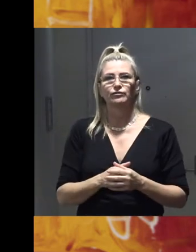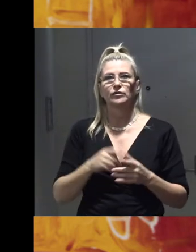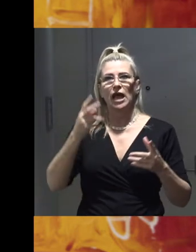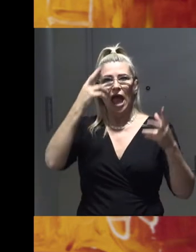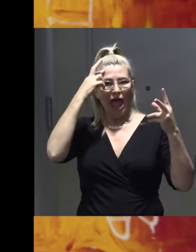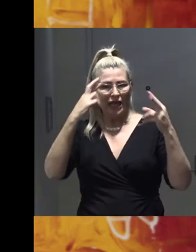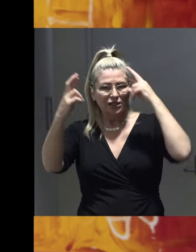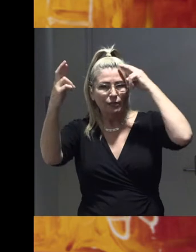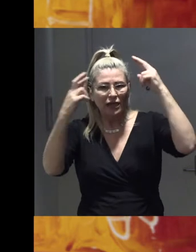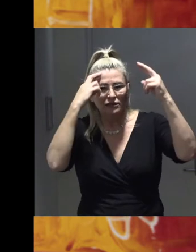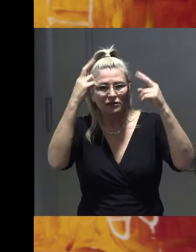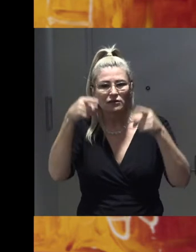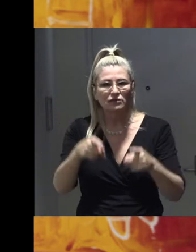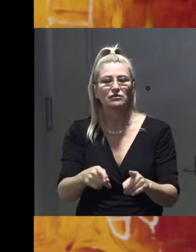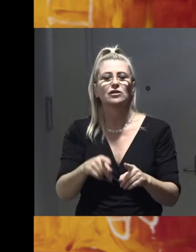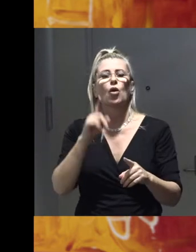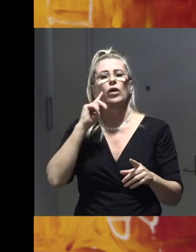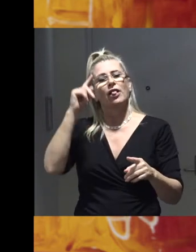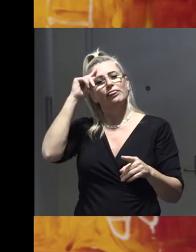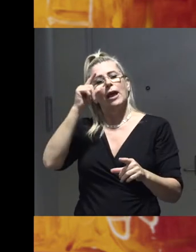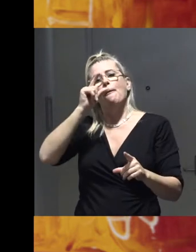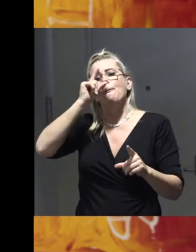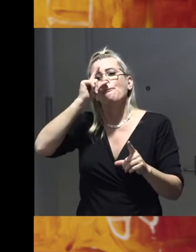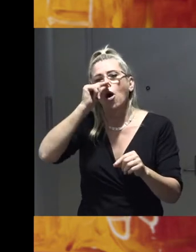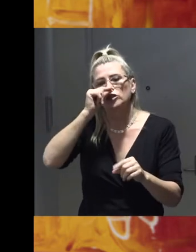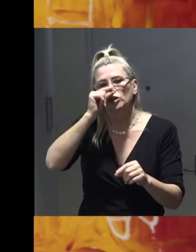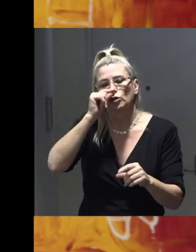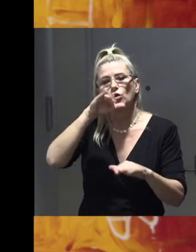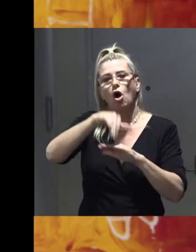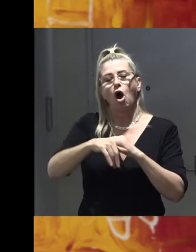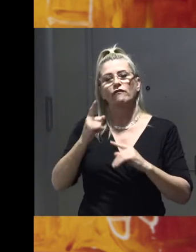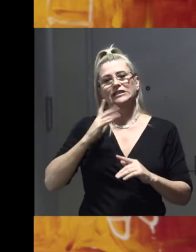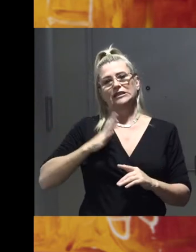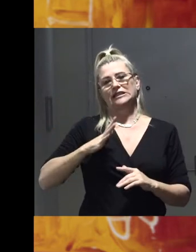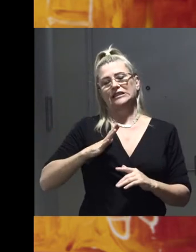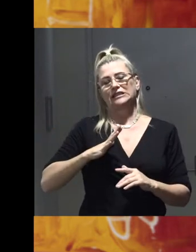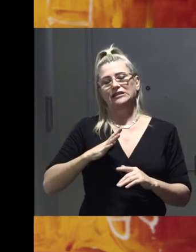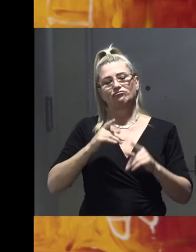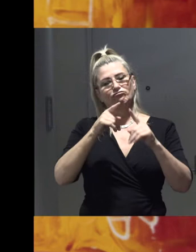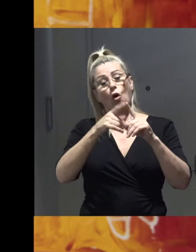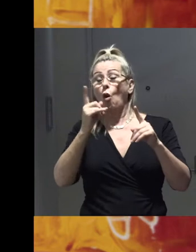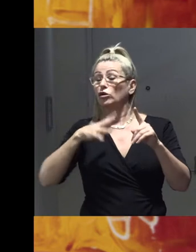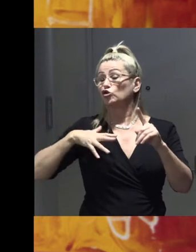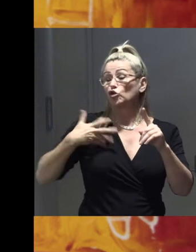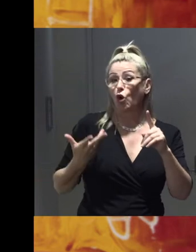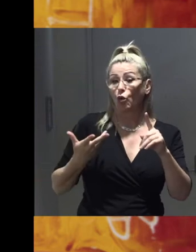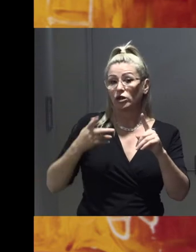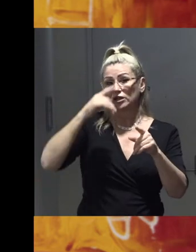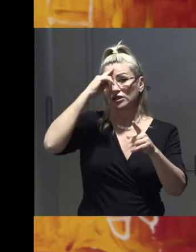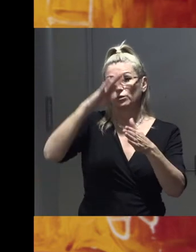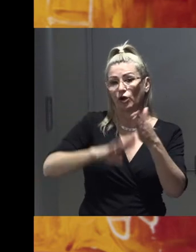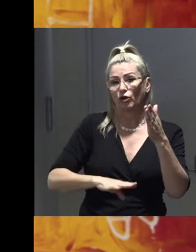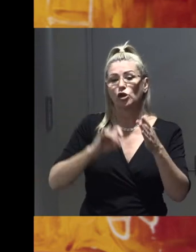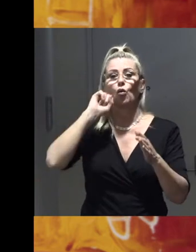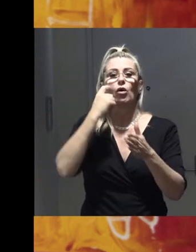Expectations refer to the perceived likelihood of a desirable or an undesirable experience